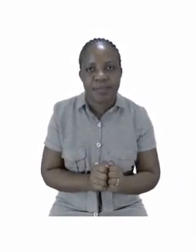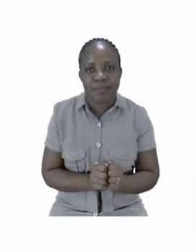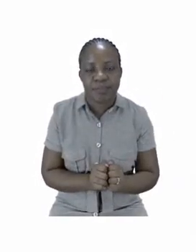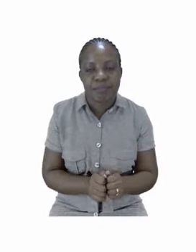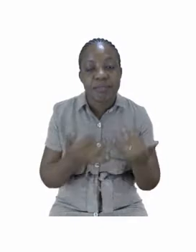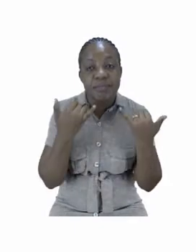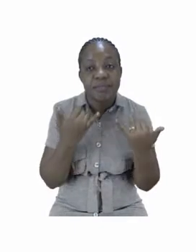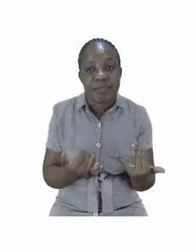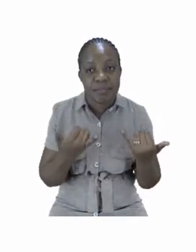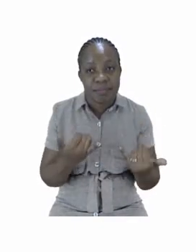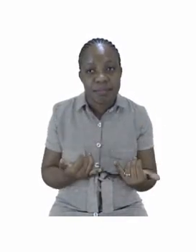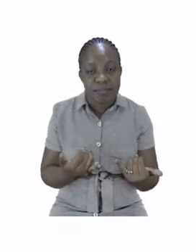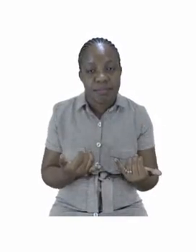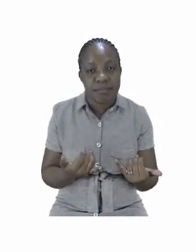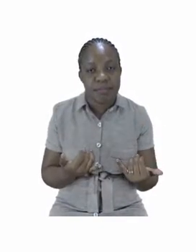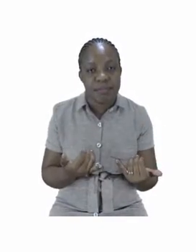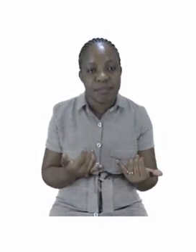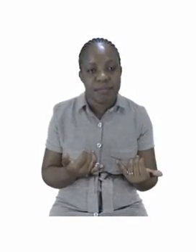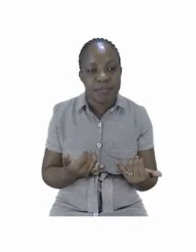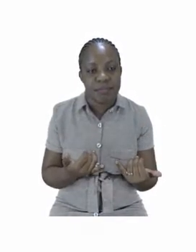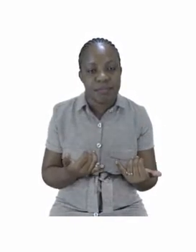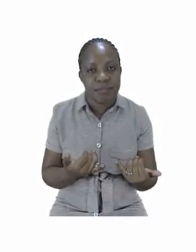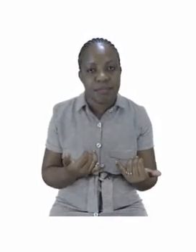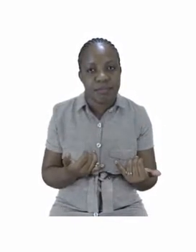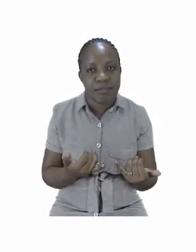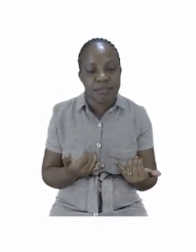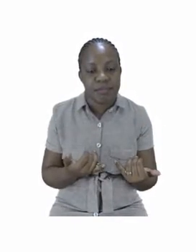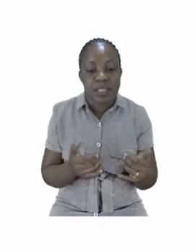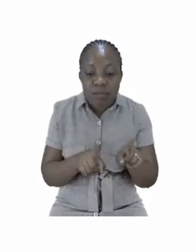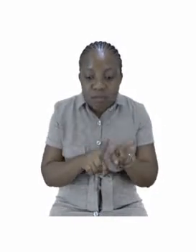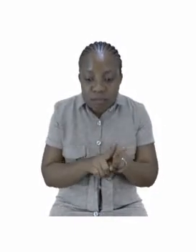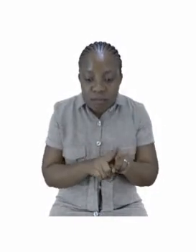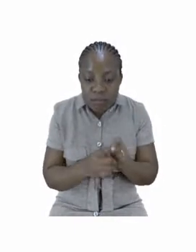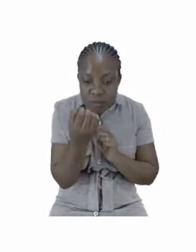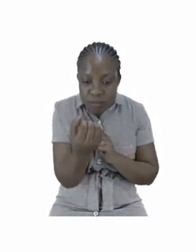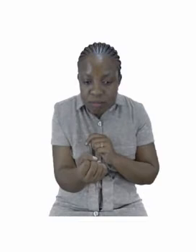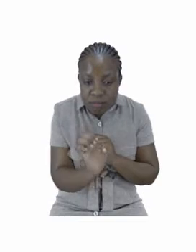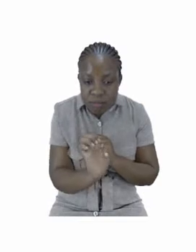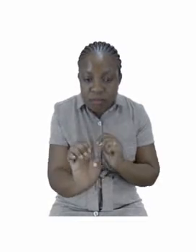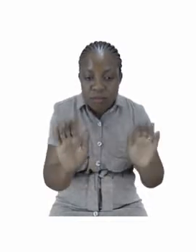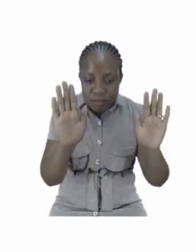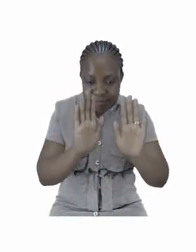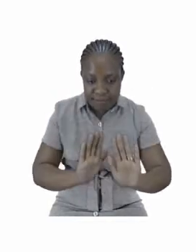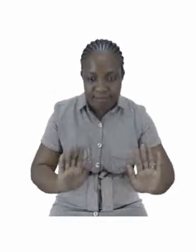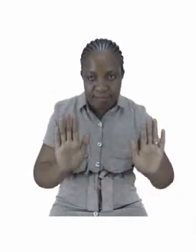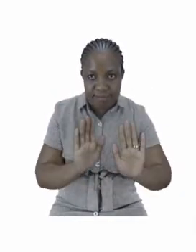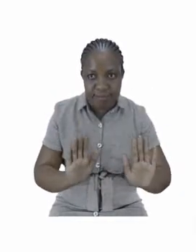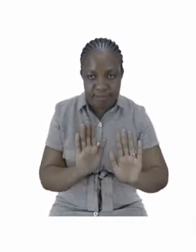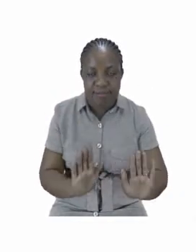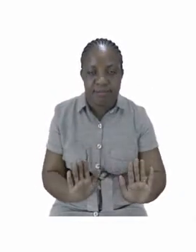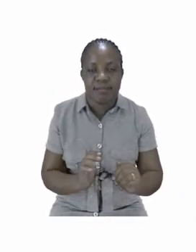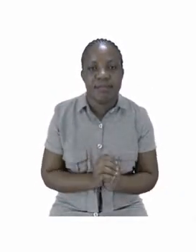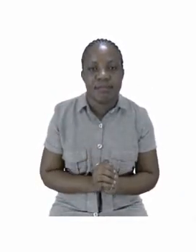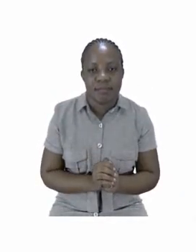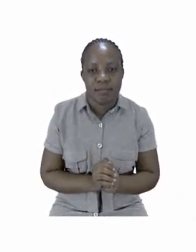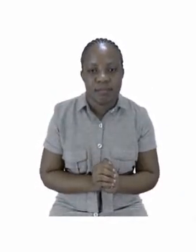Now, my colors are here in my hand and they are going to be